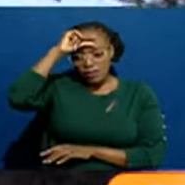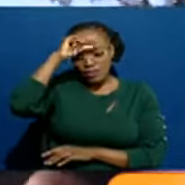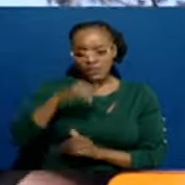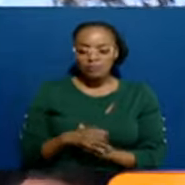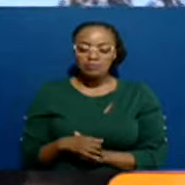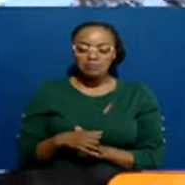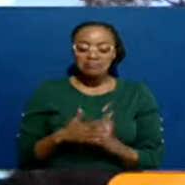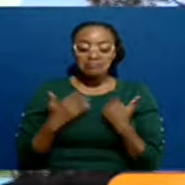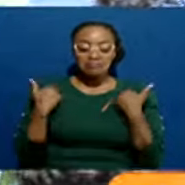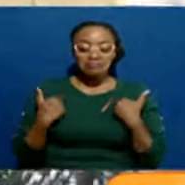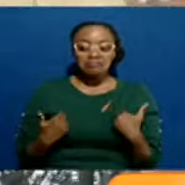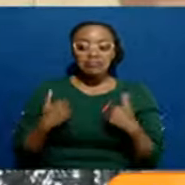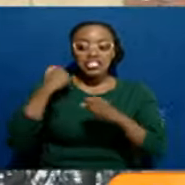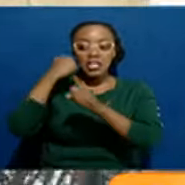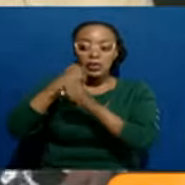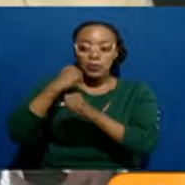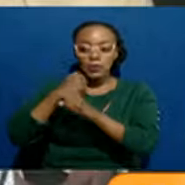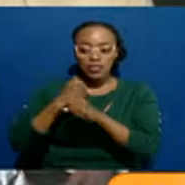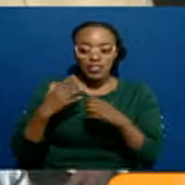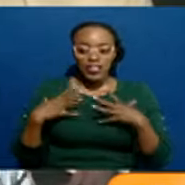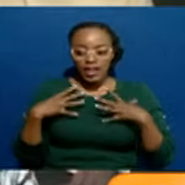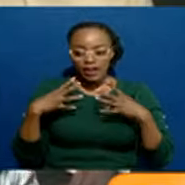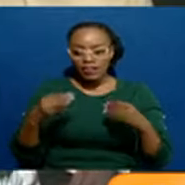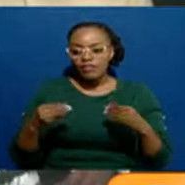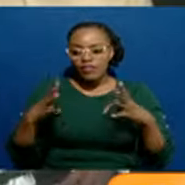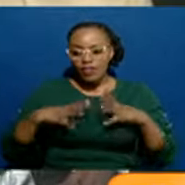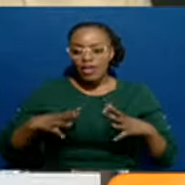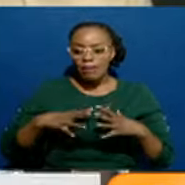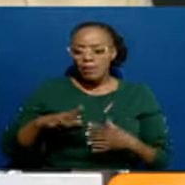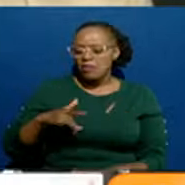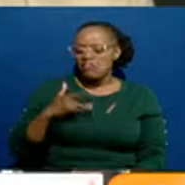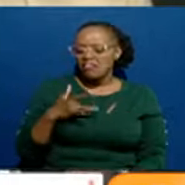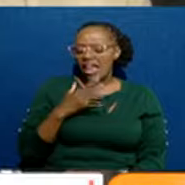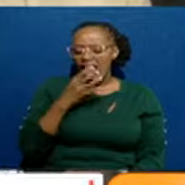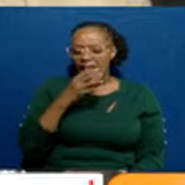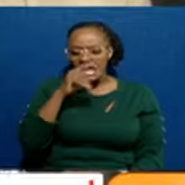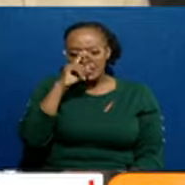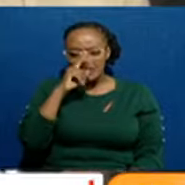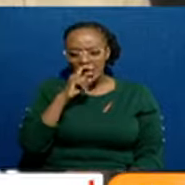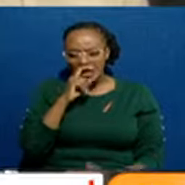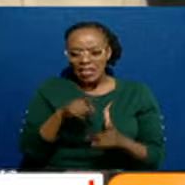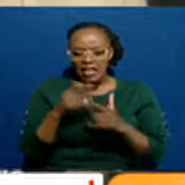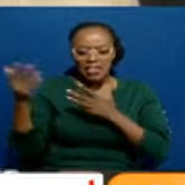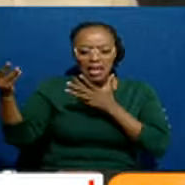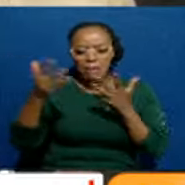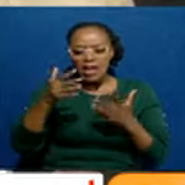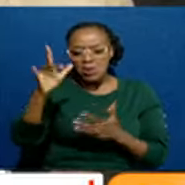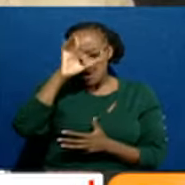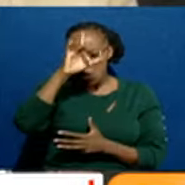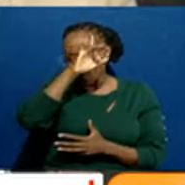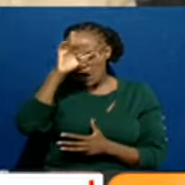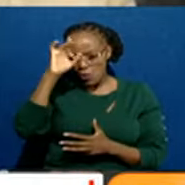Sai mimi nimefanya kazi ya afya mpaka kuna watu wamenionea wivu, wameanza kuleta nyenyenye.